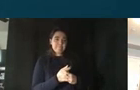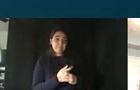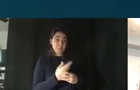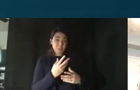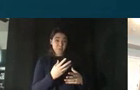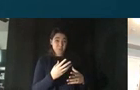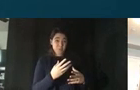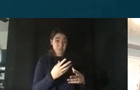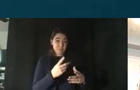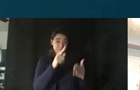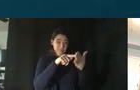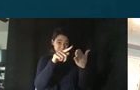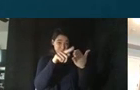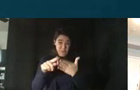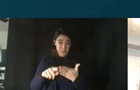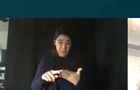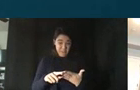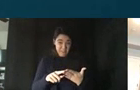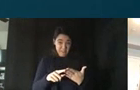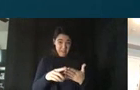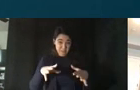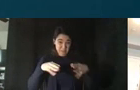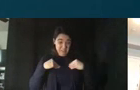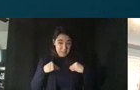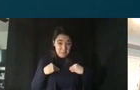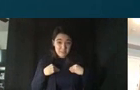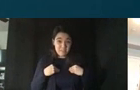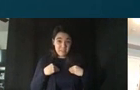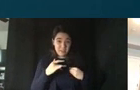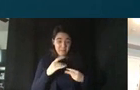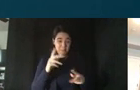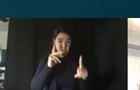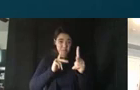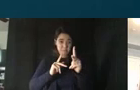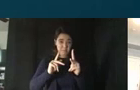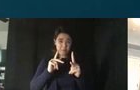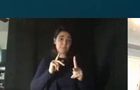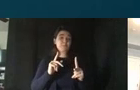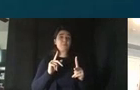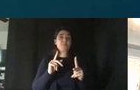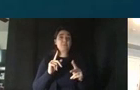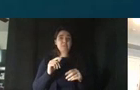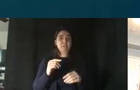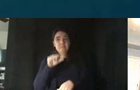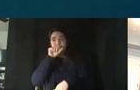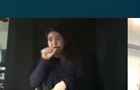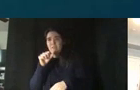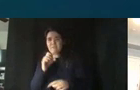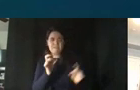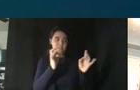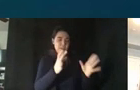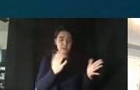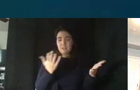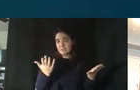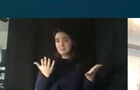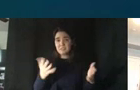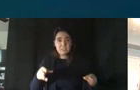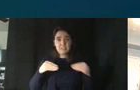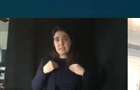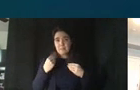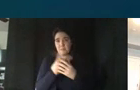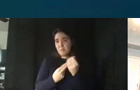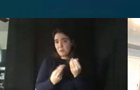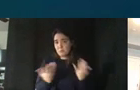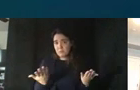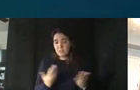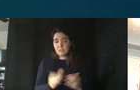critiques, handling people that, again, are going to love and hate it. I was one of my